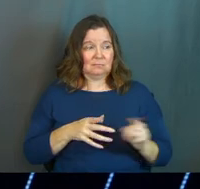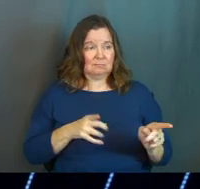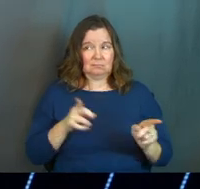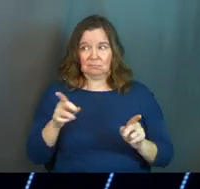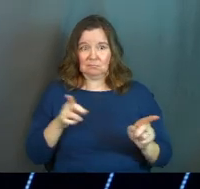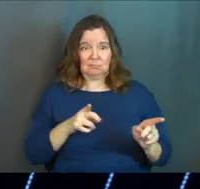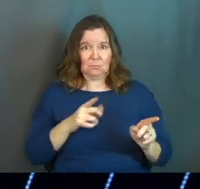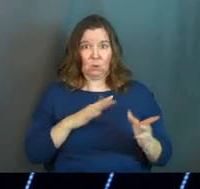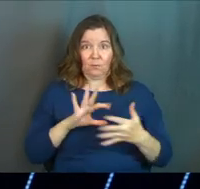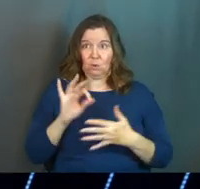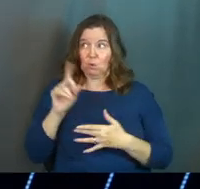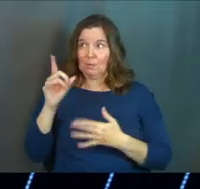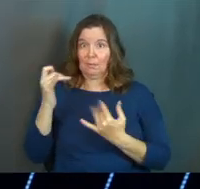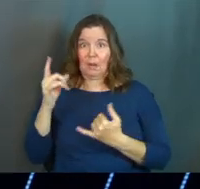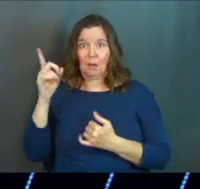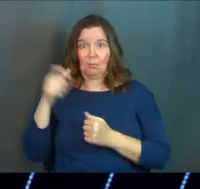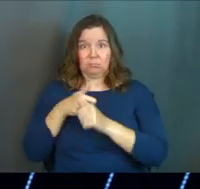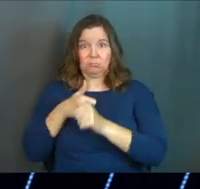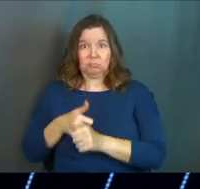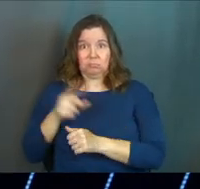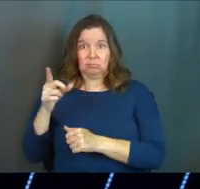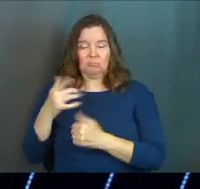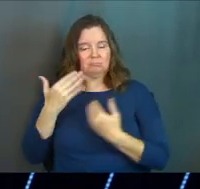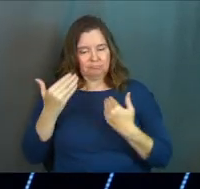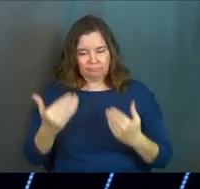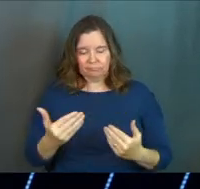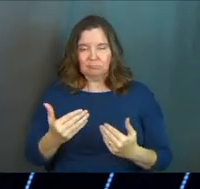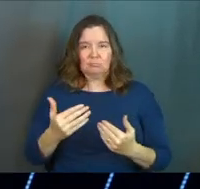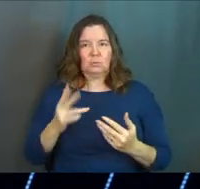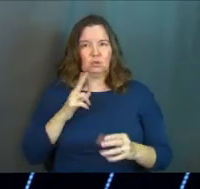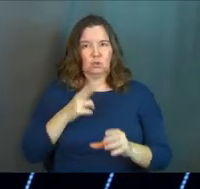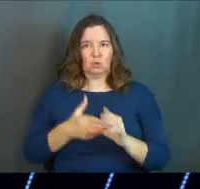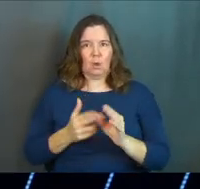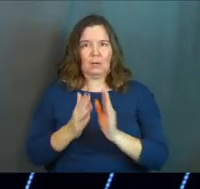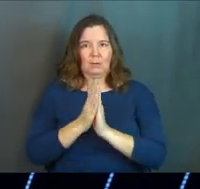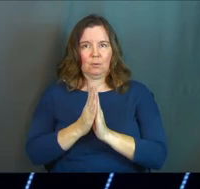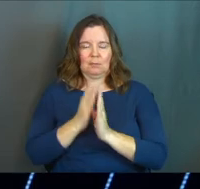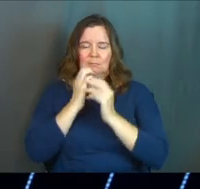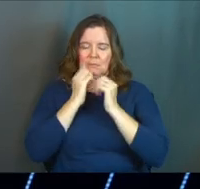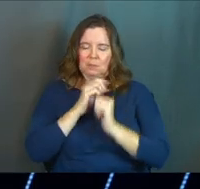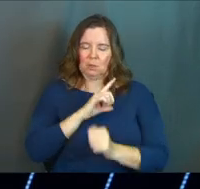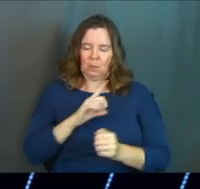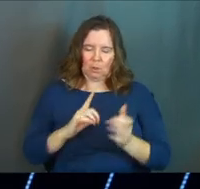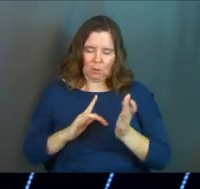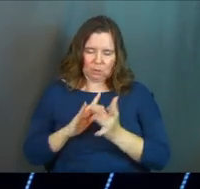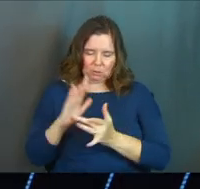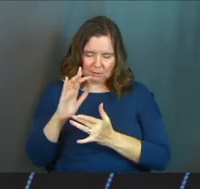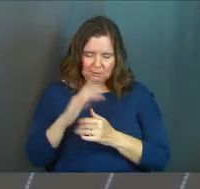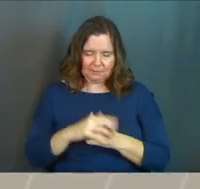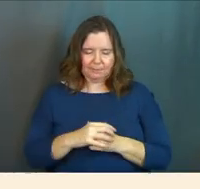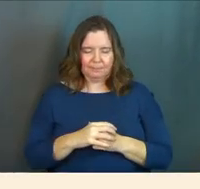So if you're choosing him now, feel free to join in this prayer. Dear Lord Jesus,